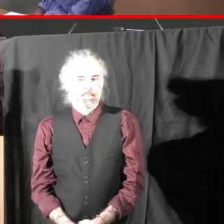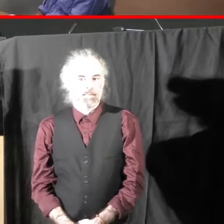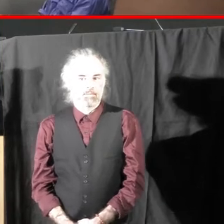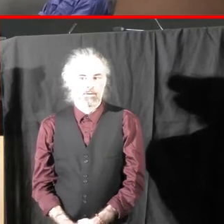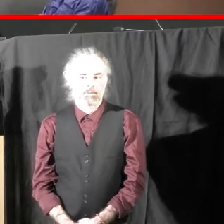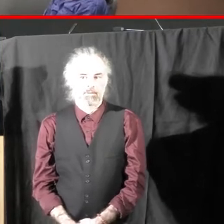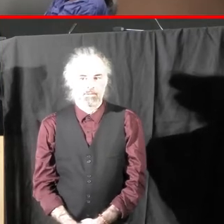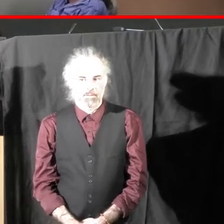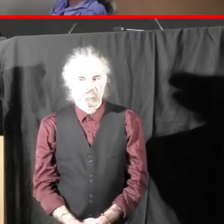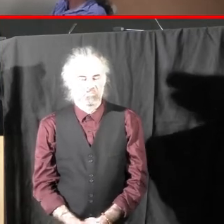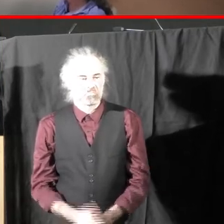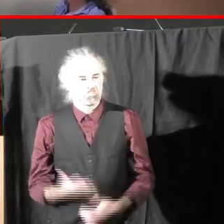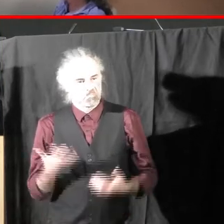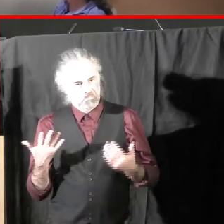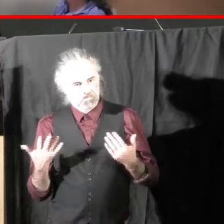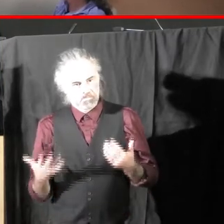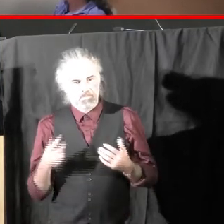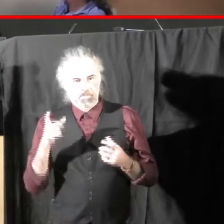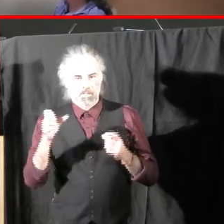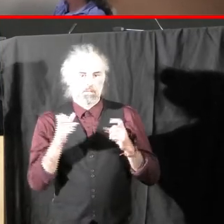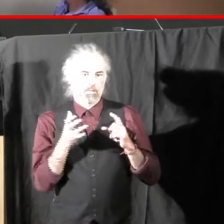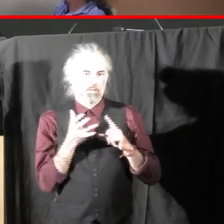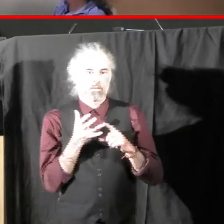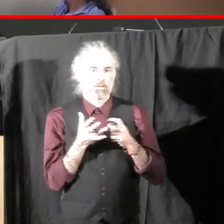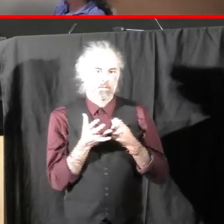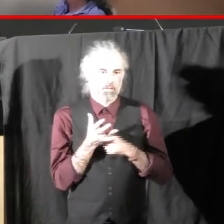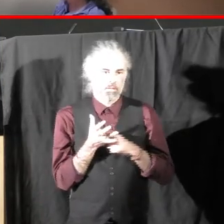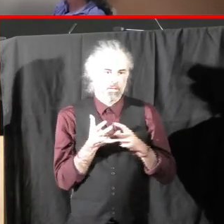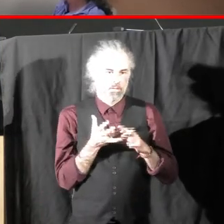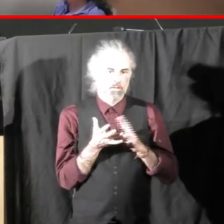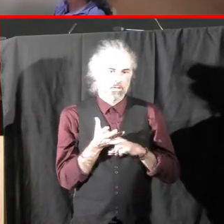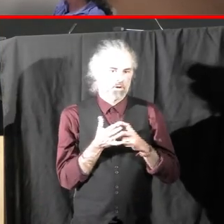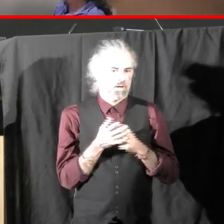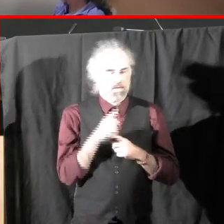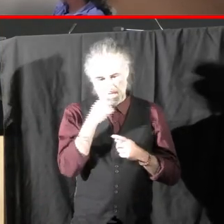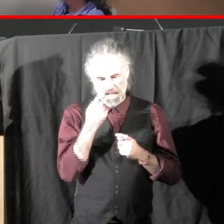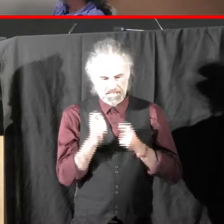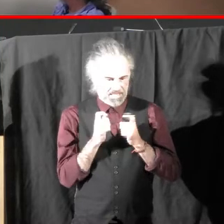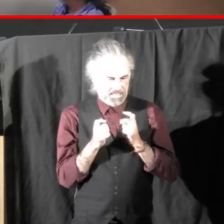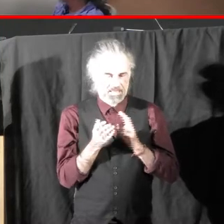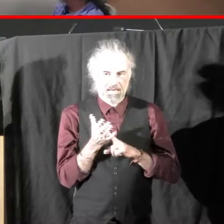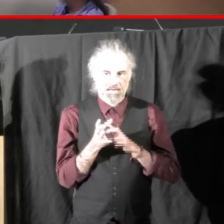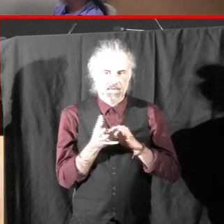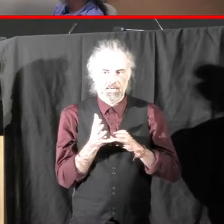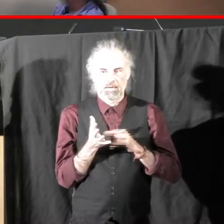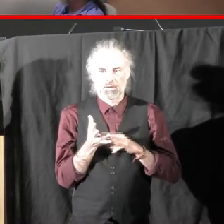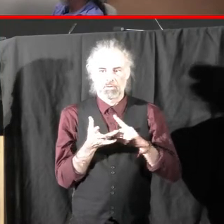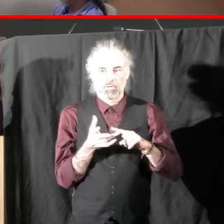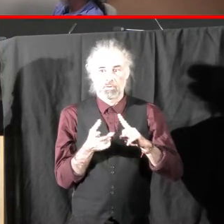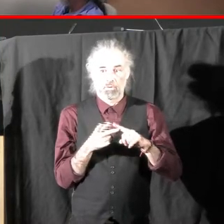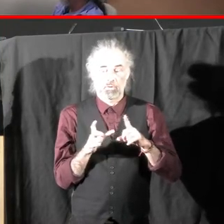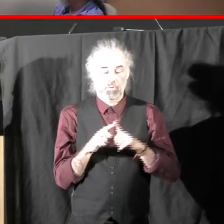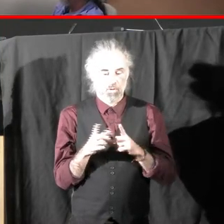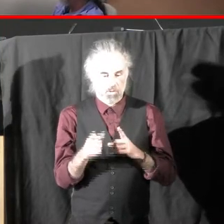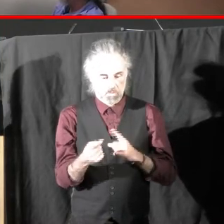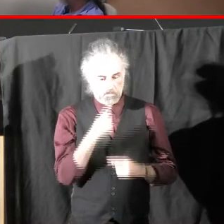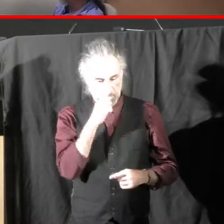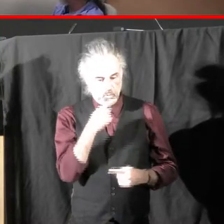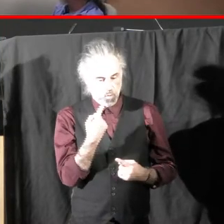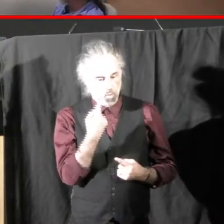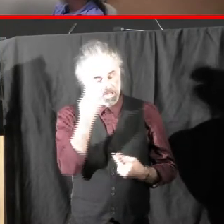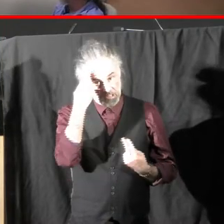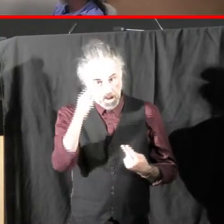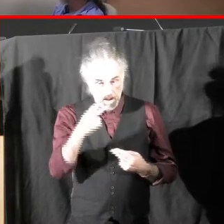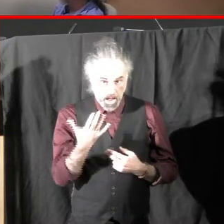In light that the coroner could not test for nastoids, would there be, has the individuals who have passed away